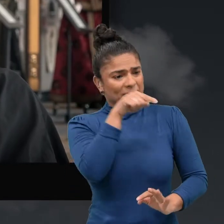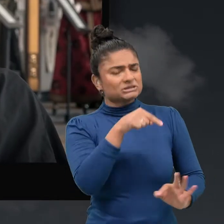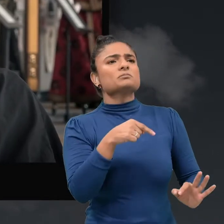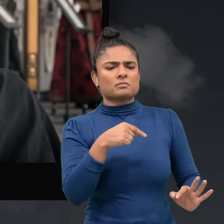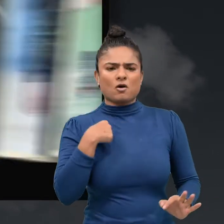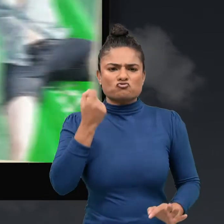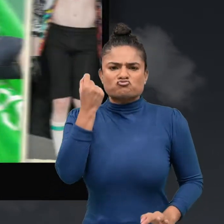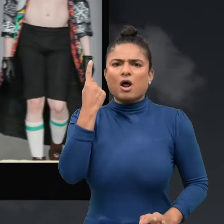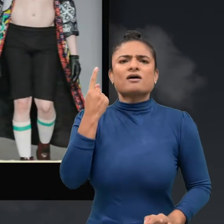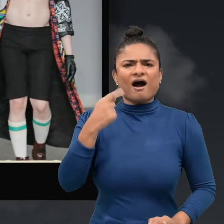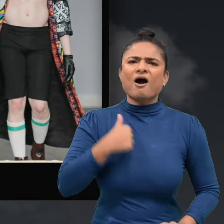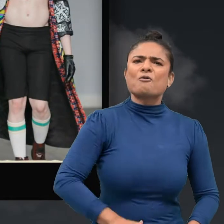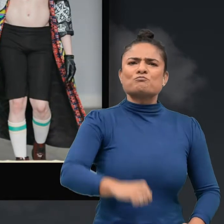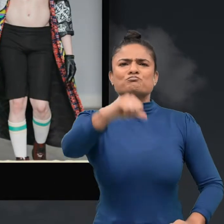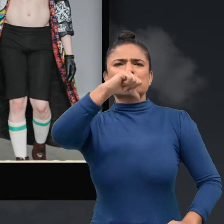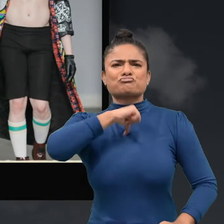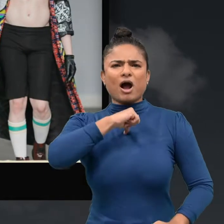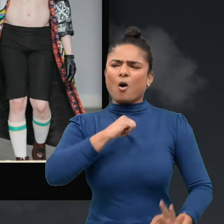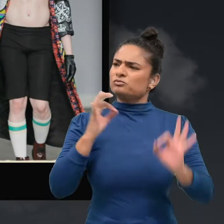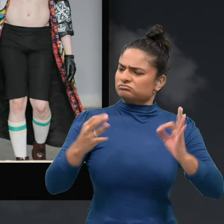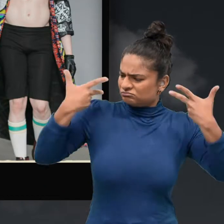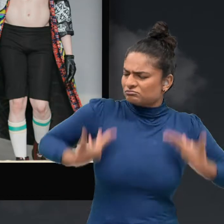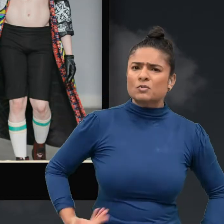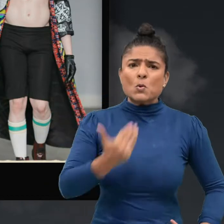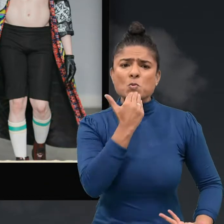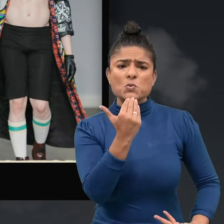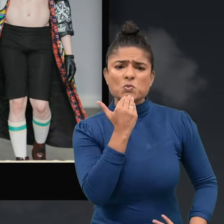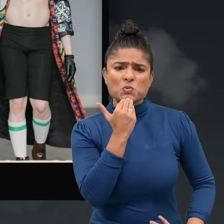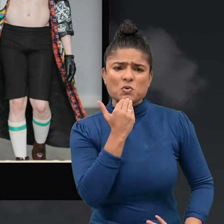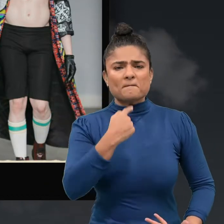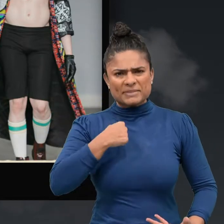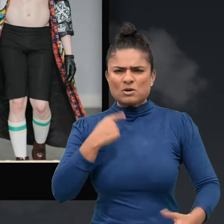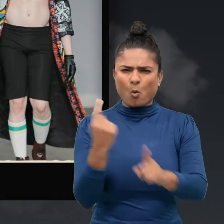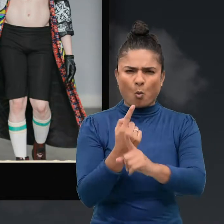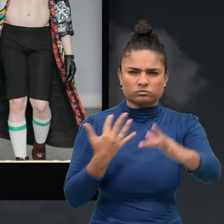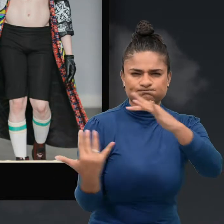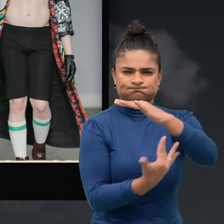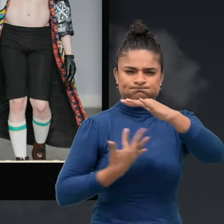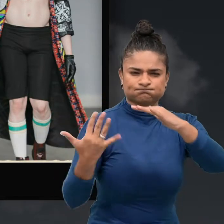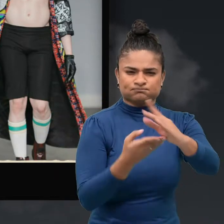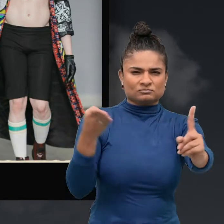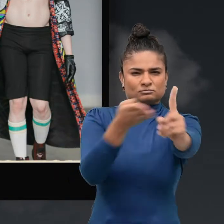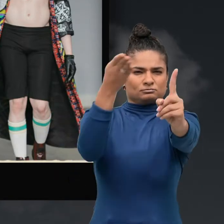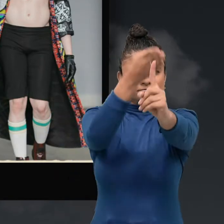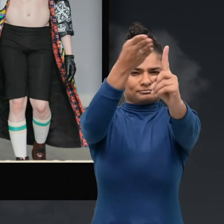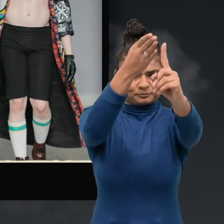and have made me, you know, be proud of who I am and always aspire to be something